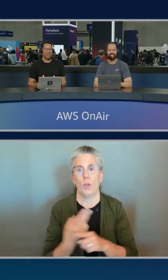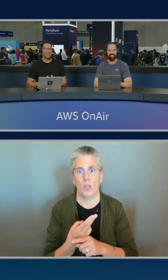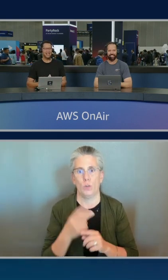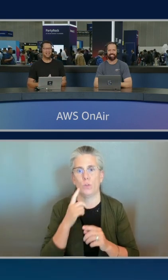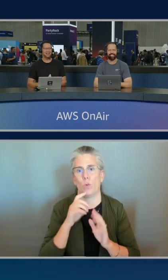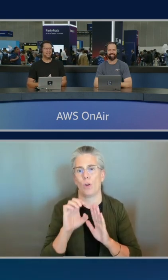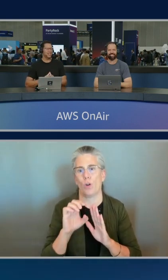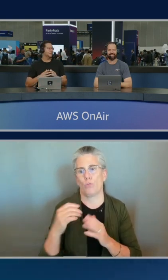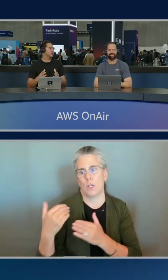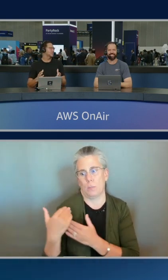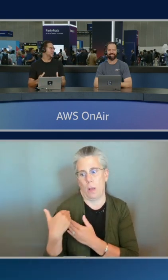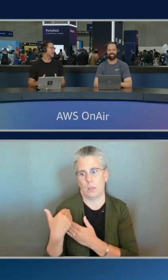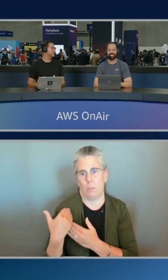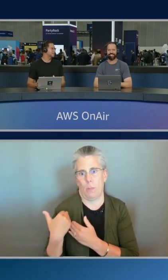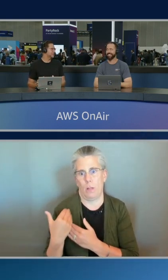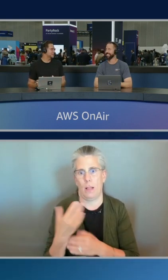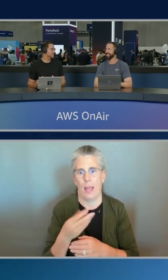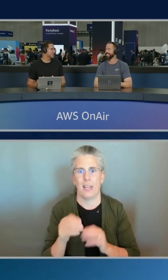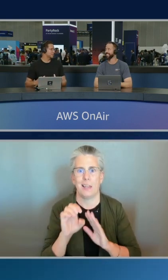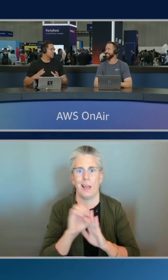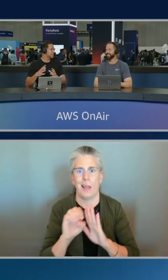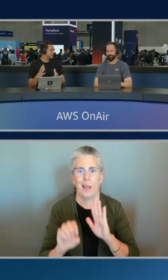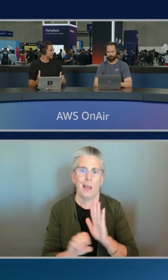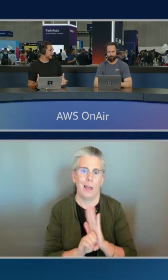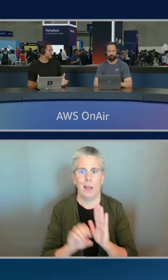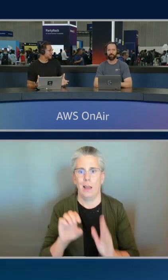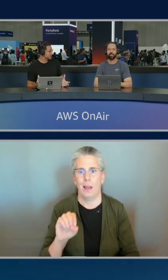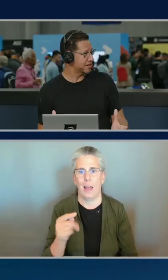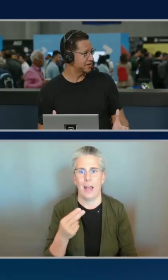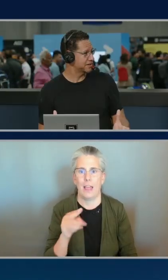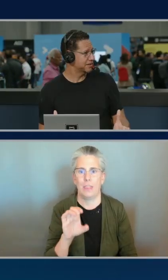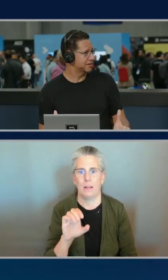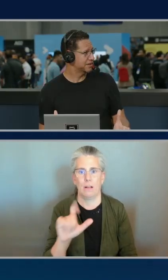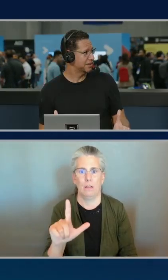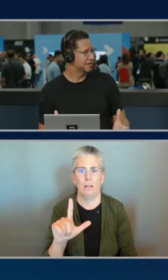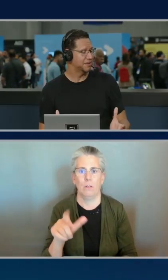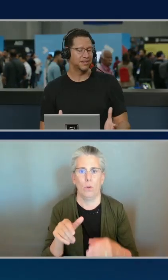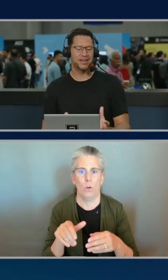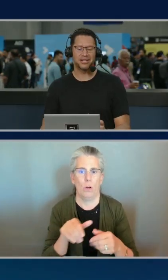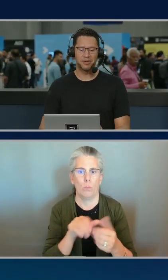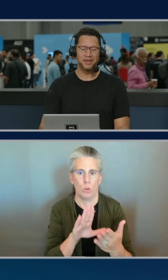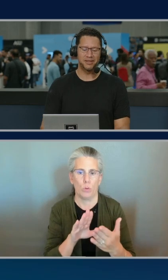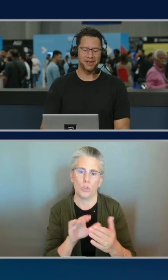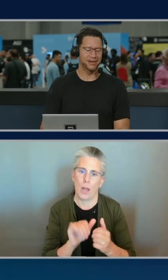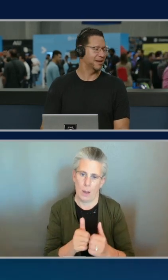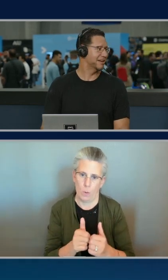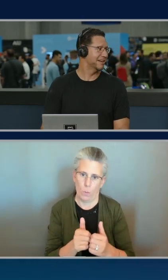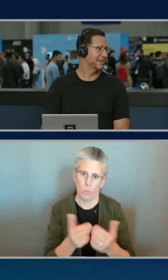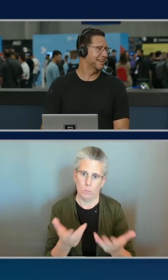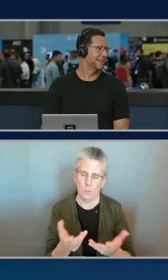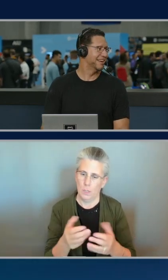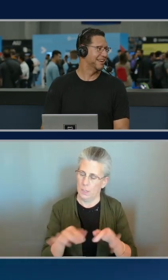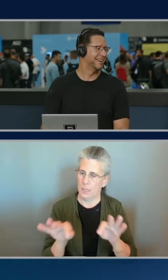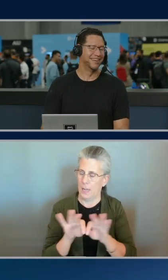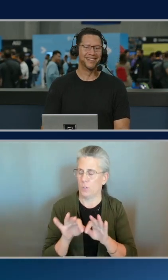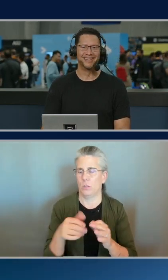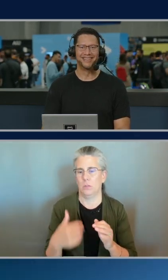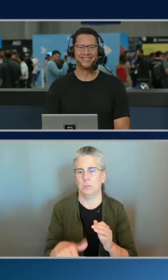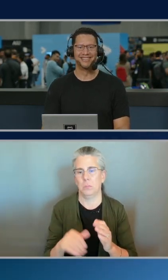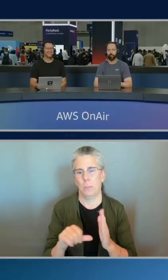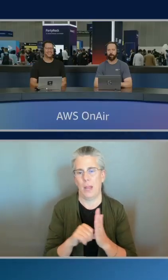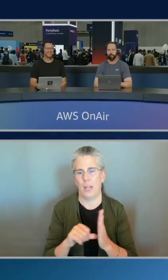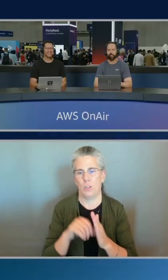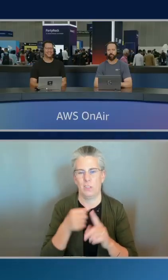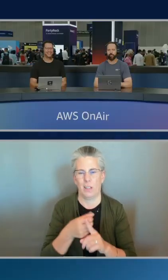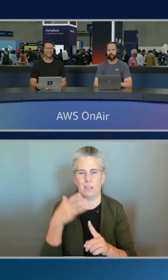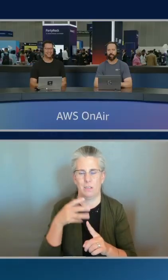like AWS AI responsibility. There's a whole thing about that. Did you know that? Exactly. There's an actual page around it. Yeah. And maybe when we're talking